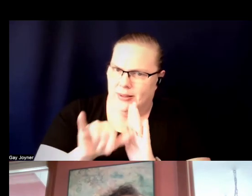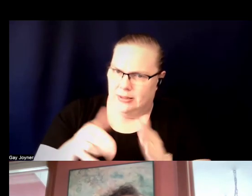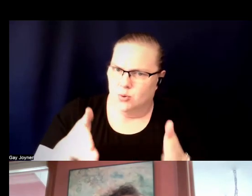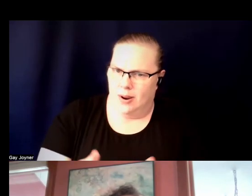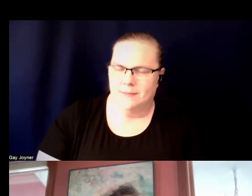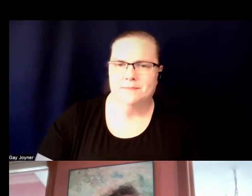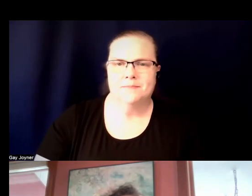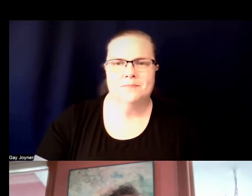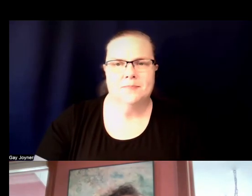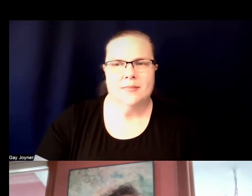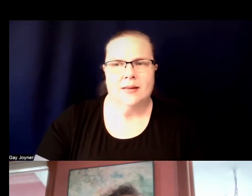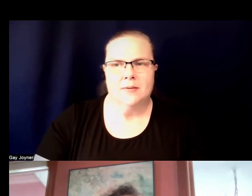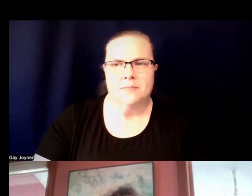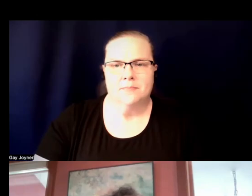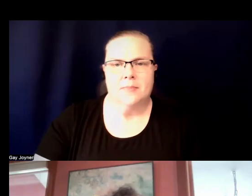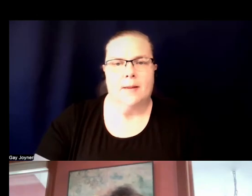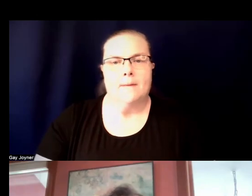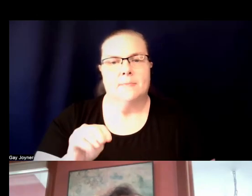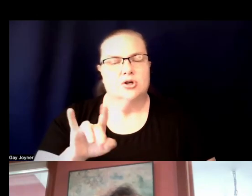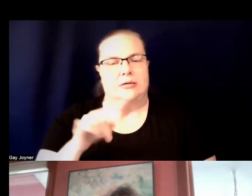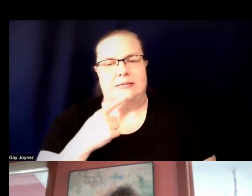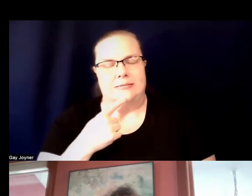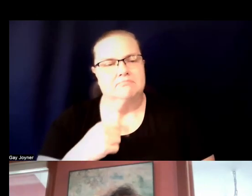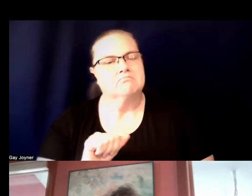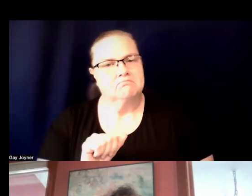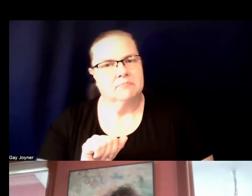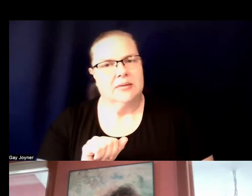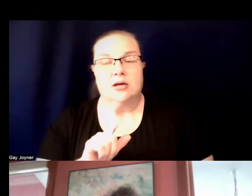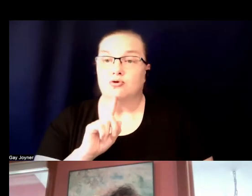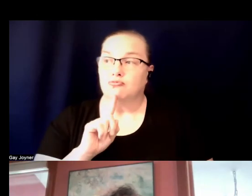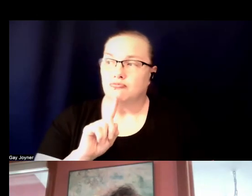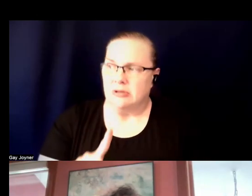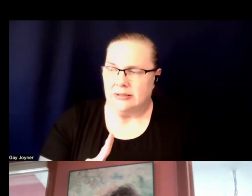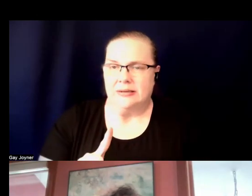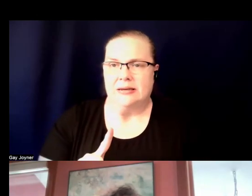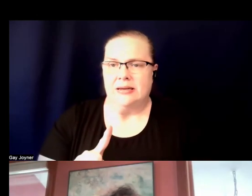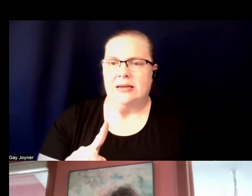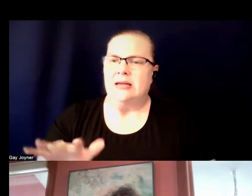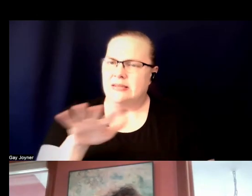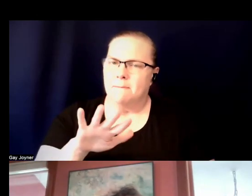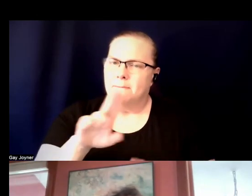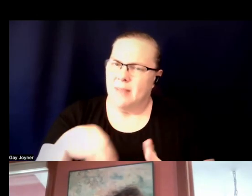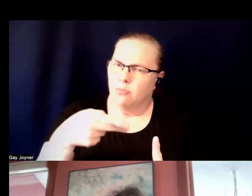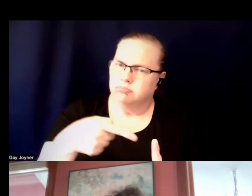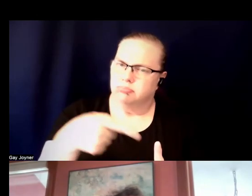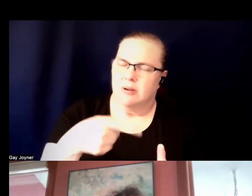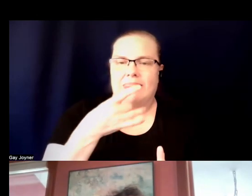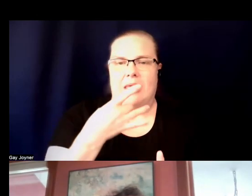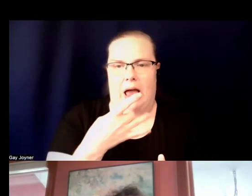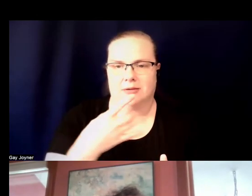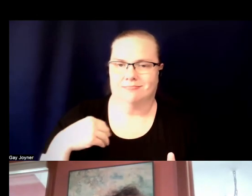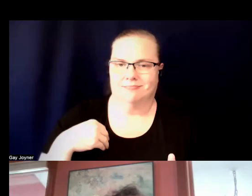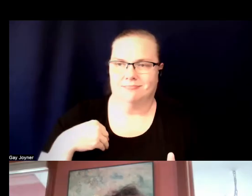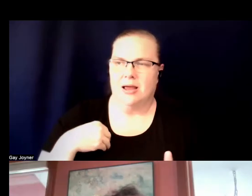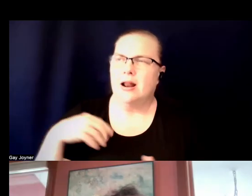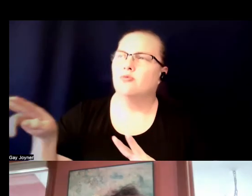It's really about the light. When I will drive around or walk around an area and I'll just